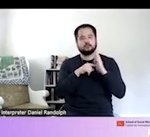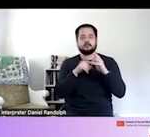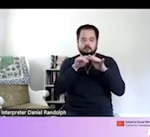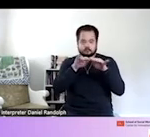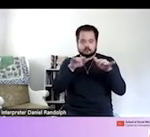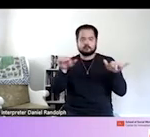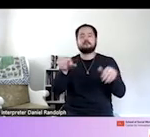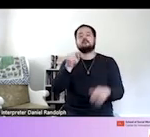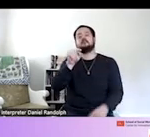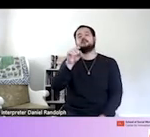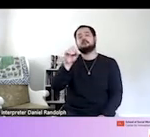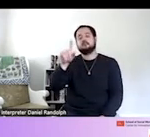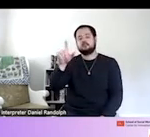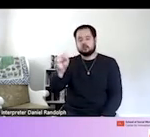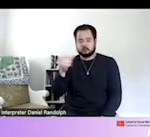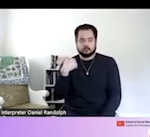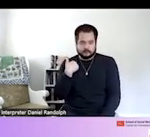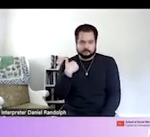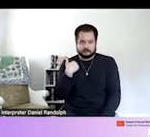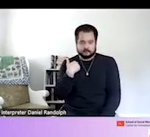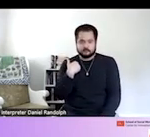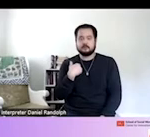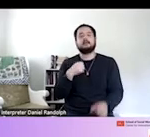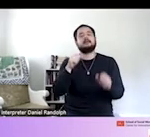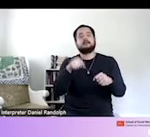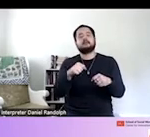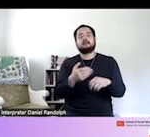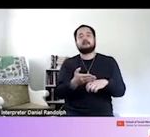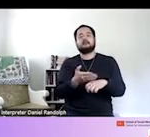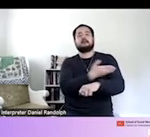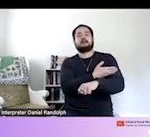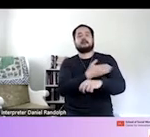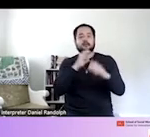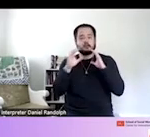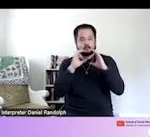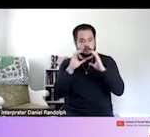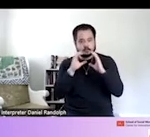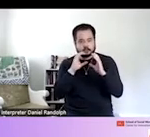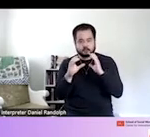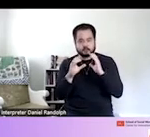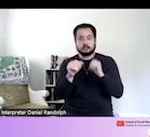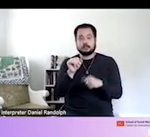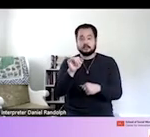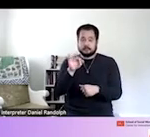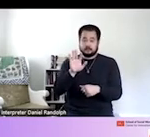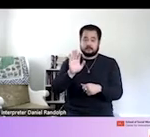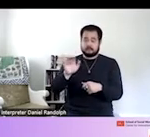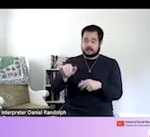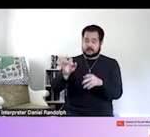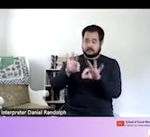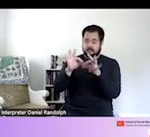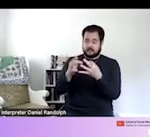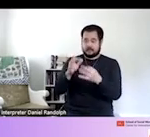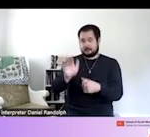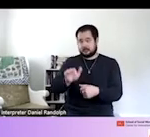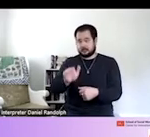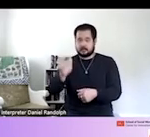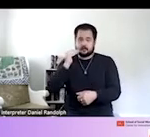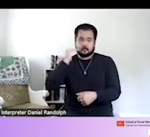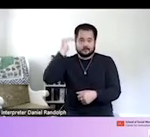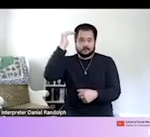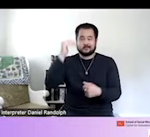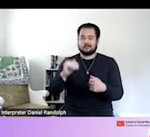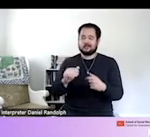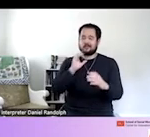there to help enhance that communication. That if you have a child or a family or an adult that has any communication